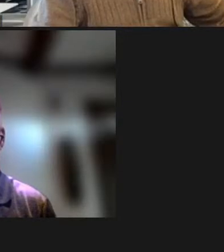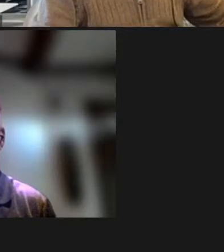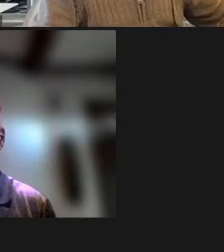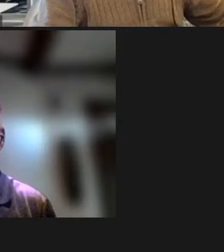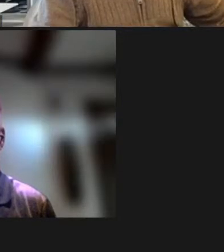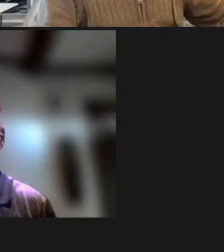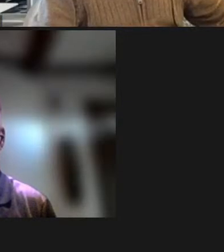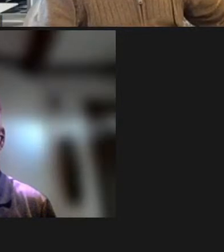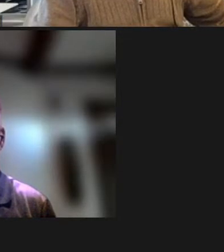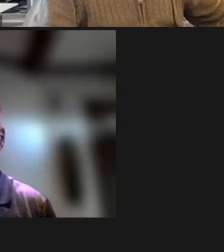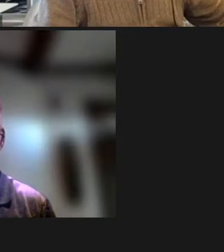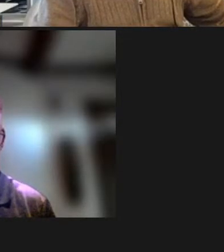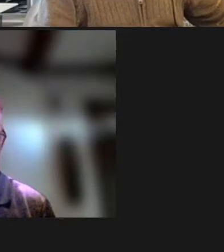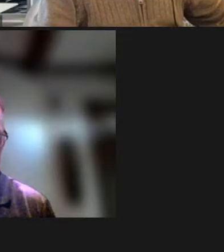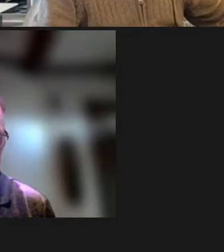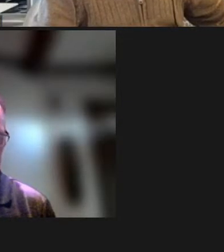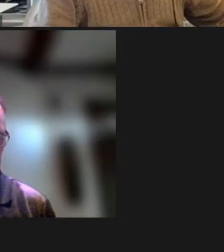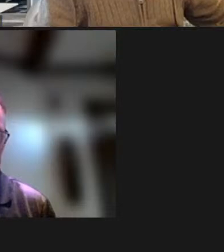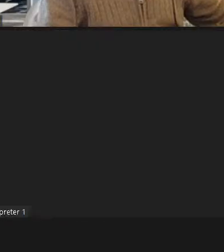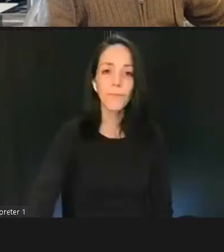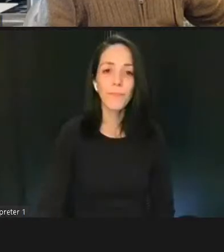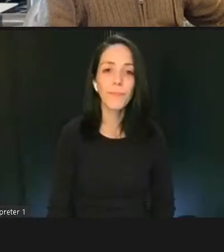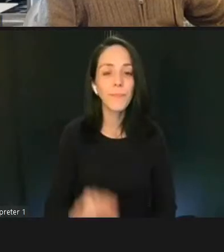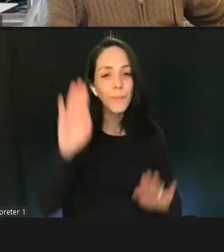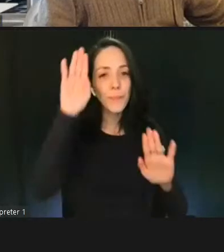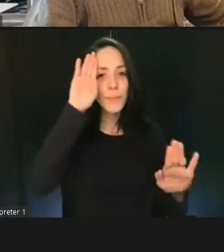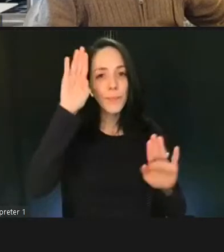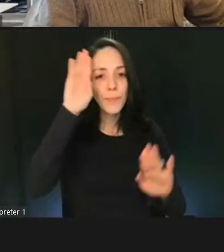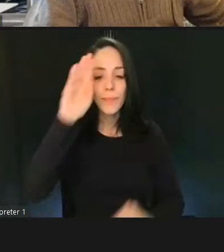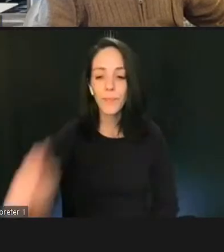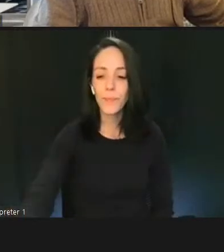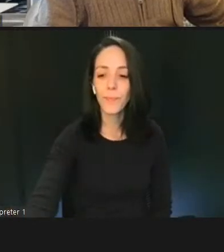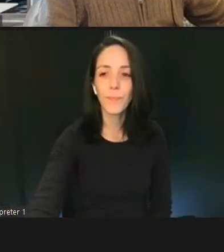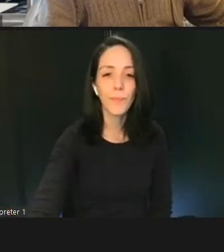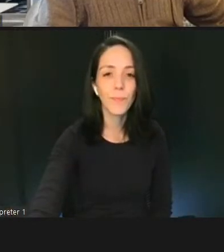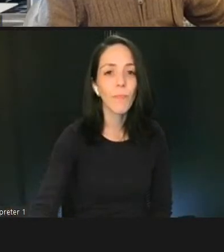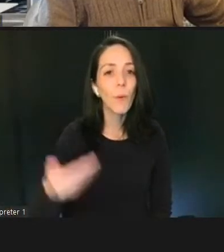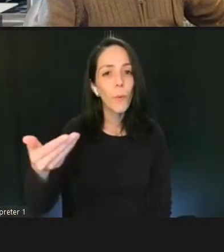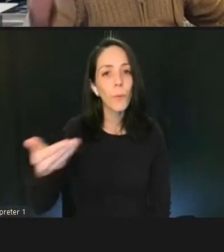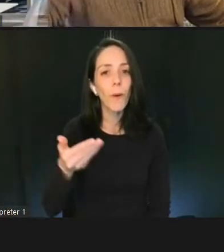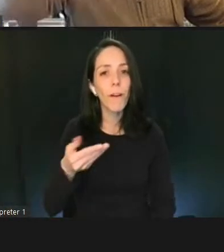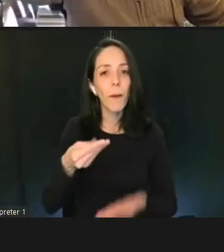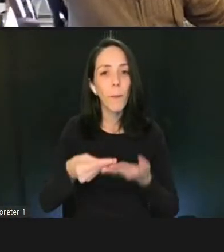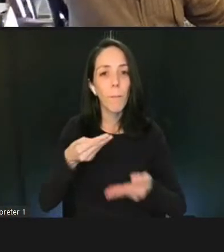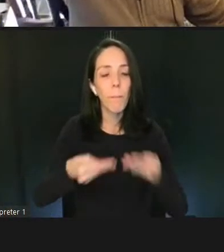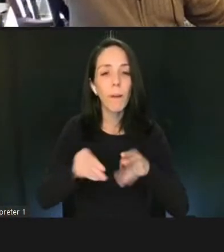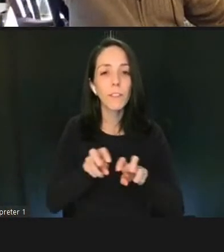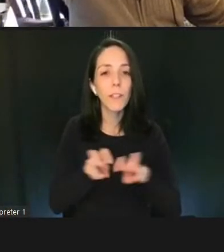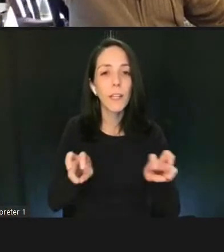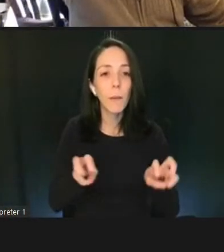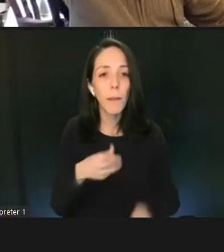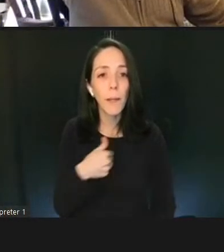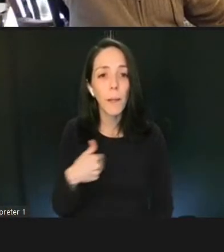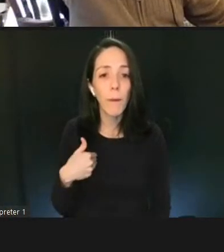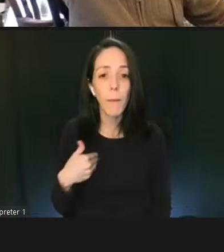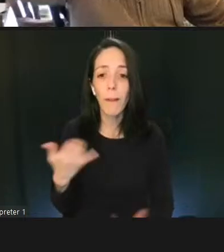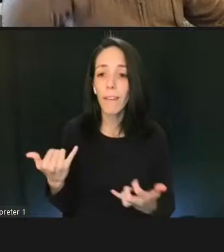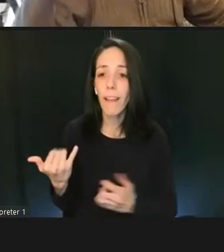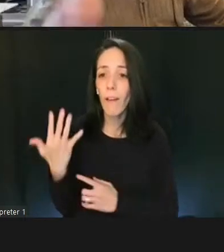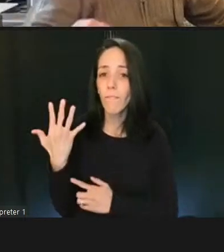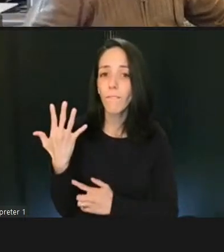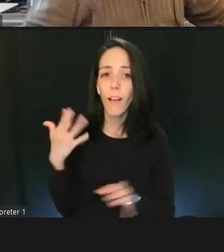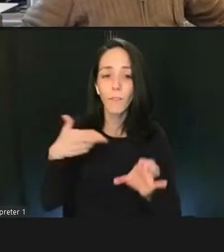All right, welcome Budget Committee members. Nice to have you back. We do only have 5 on right